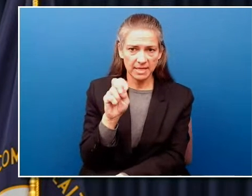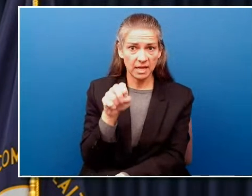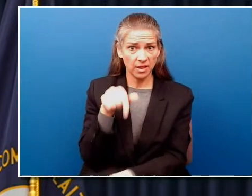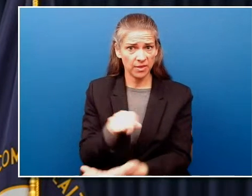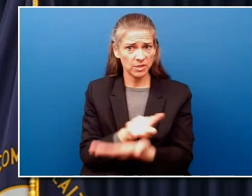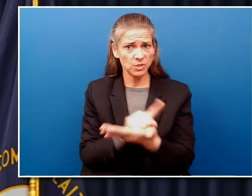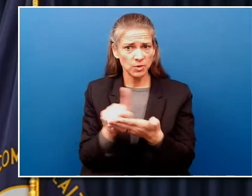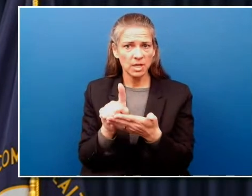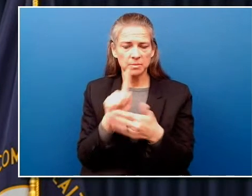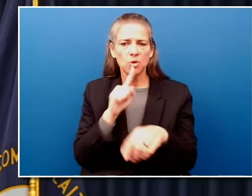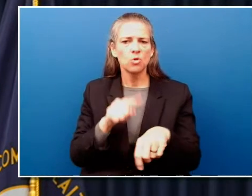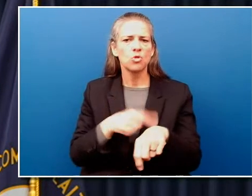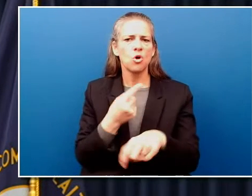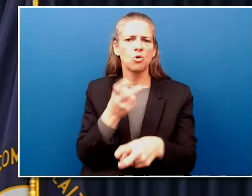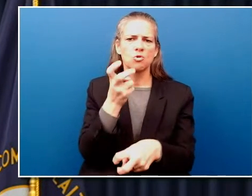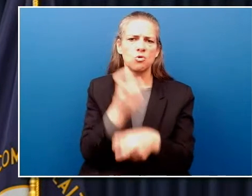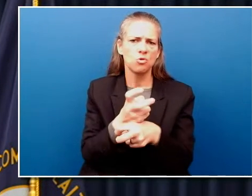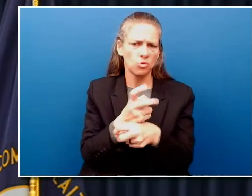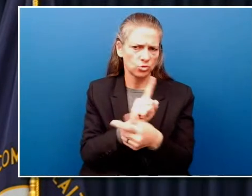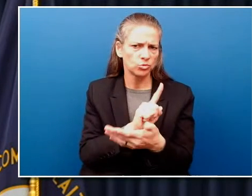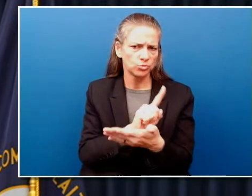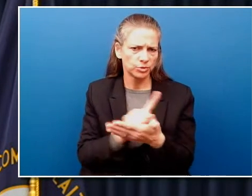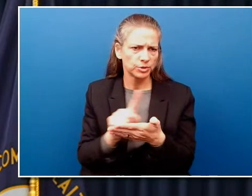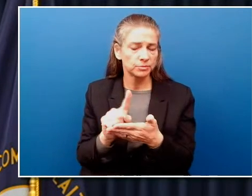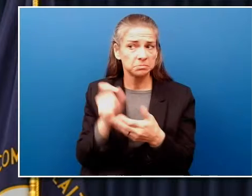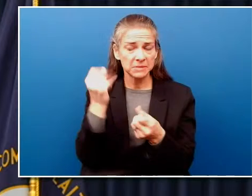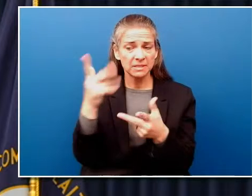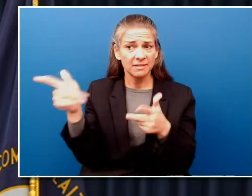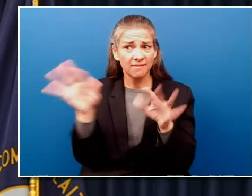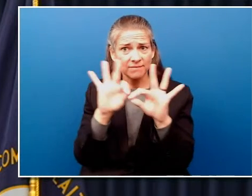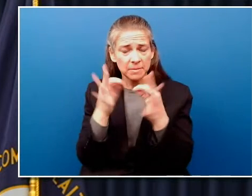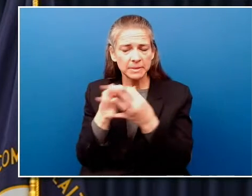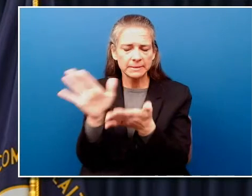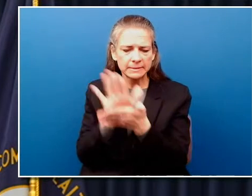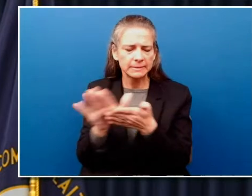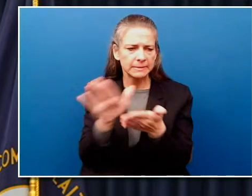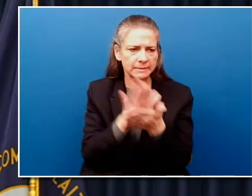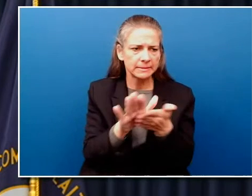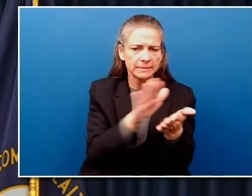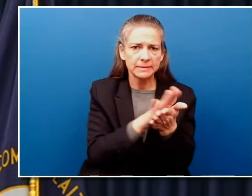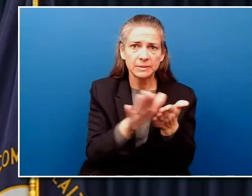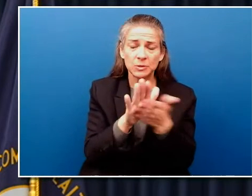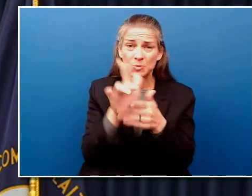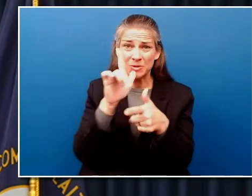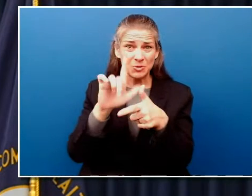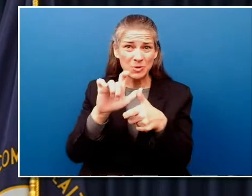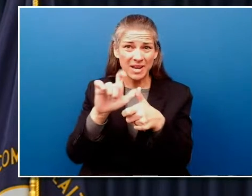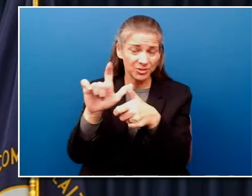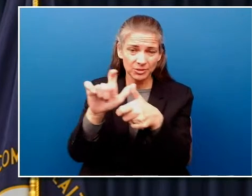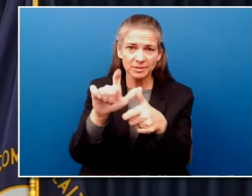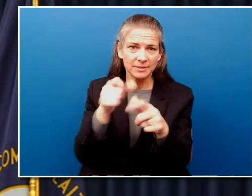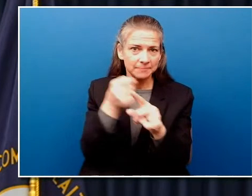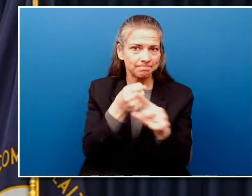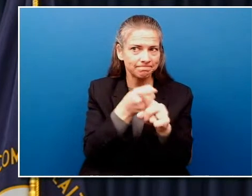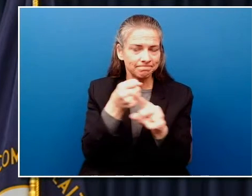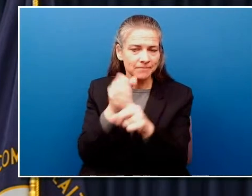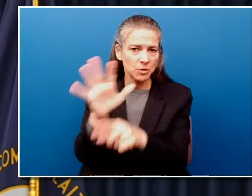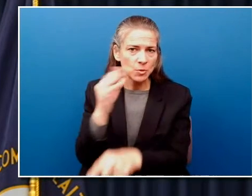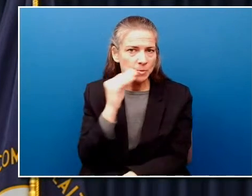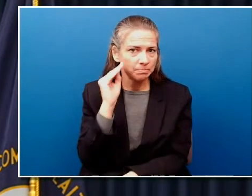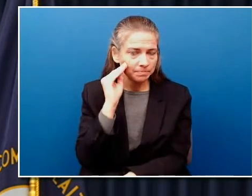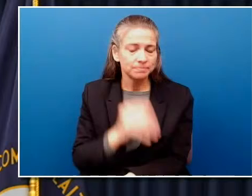of our families who are cleaning up from storms or tornadoes. But one thing I'm reminded of this week is the strength